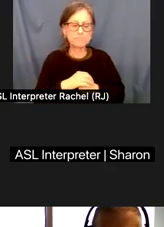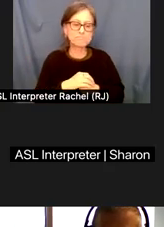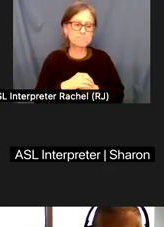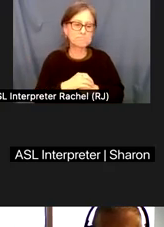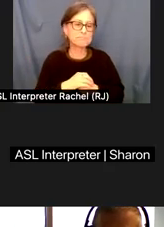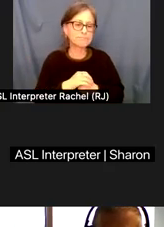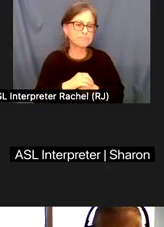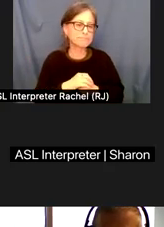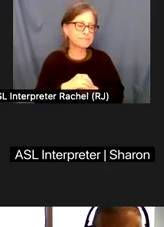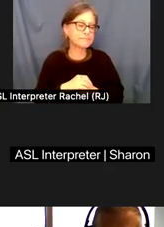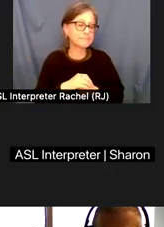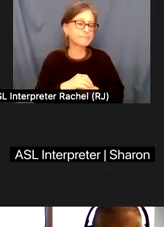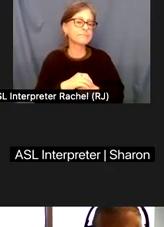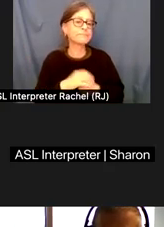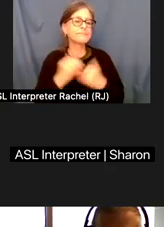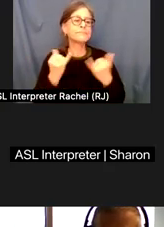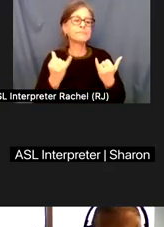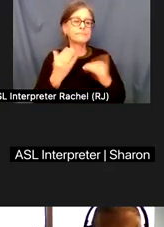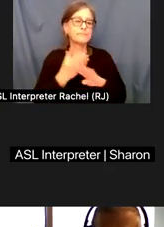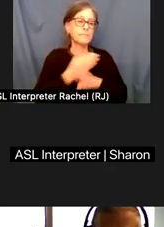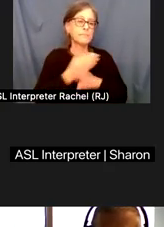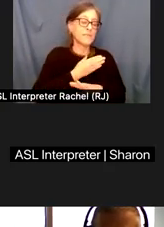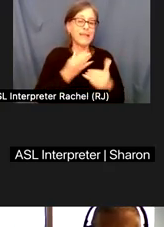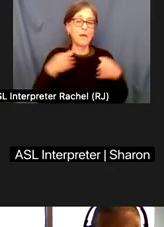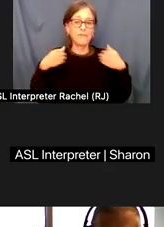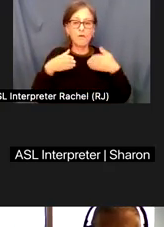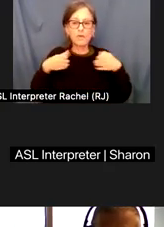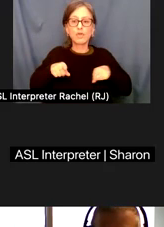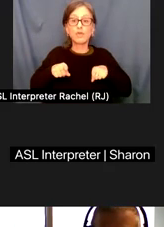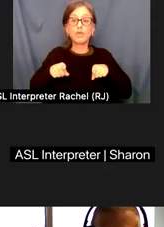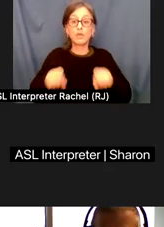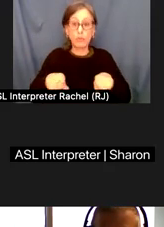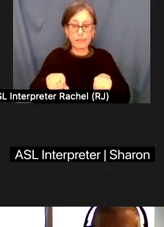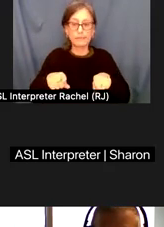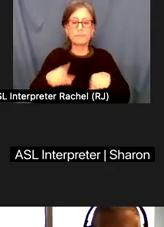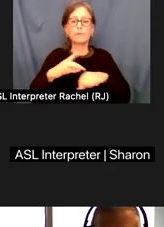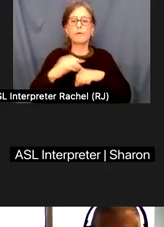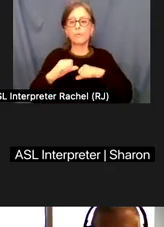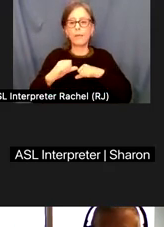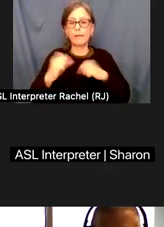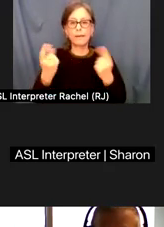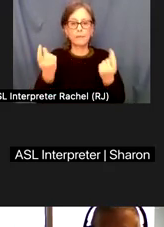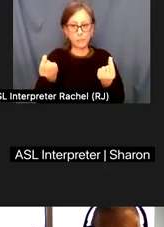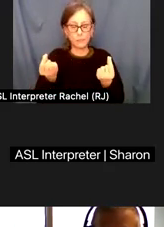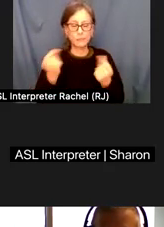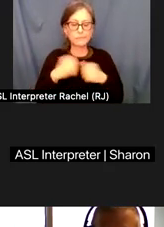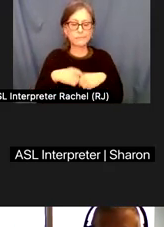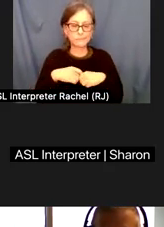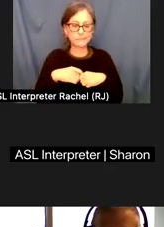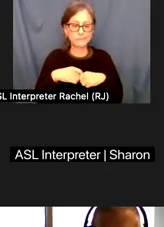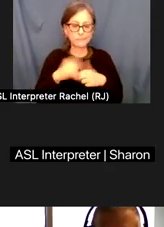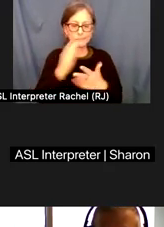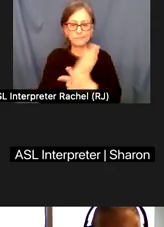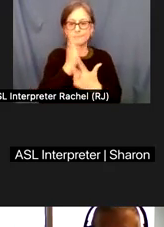step 5. Now we're moving from the before to the during and stage, or kind